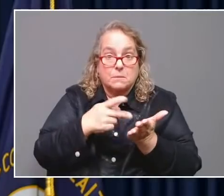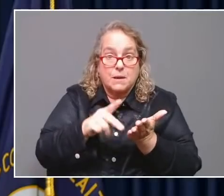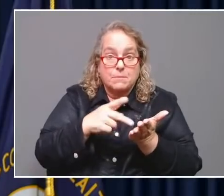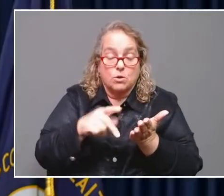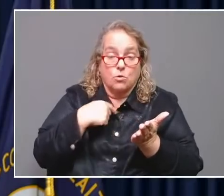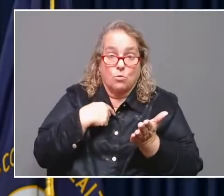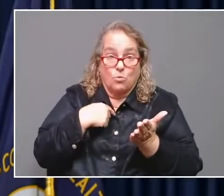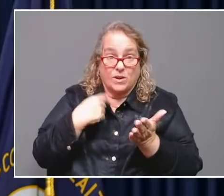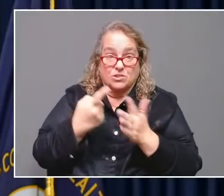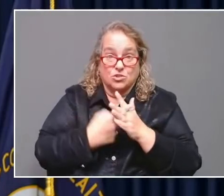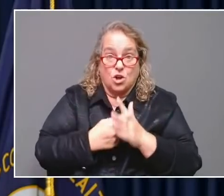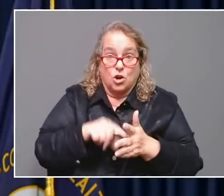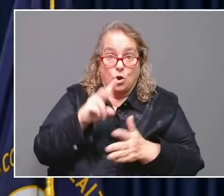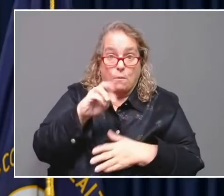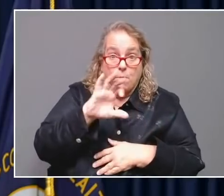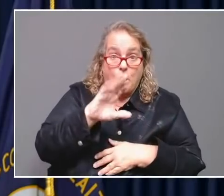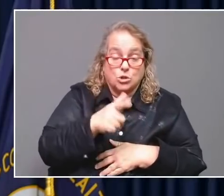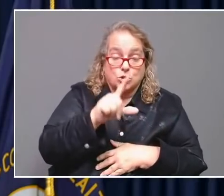2021, and from then to now,